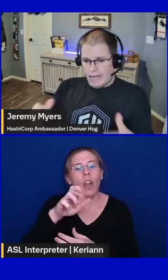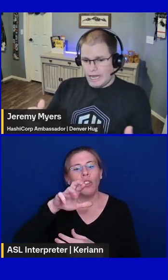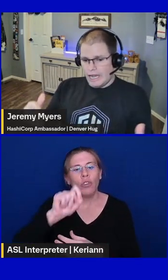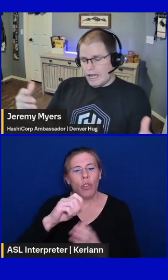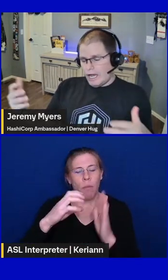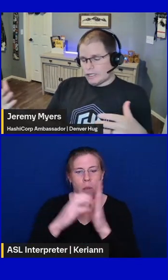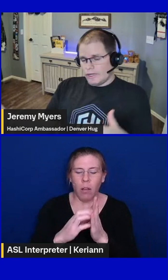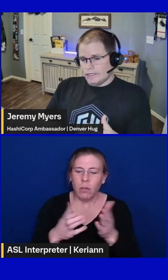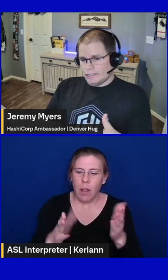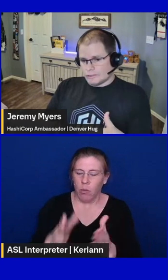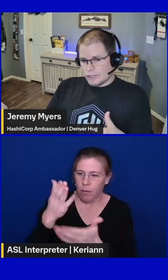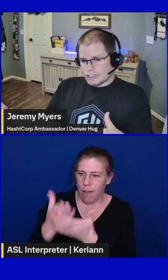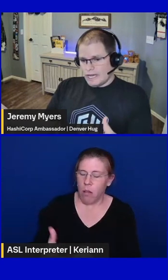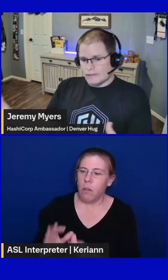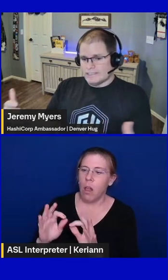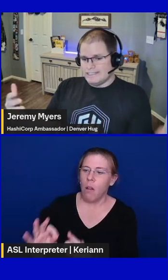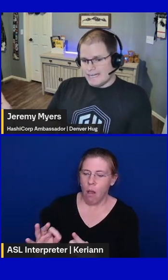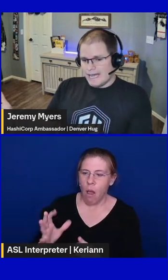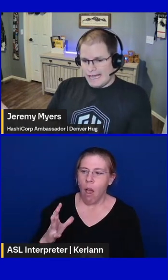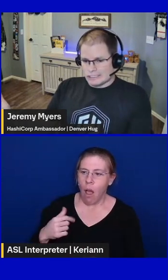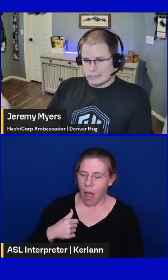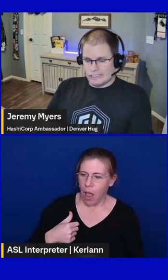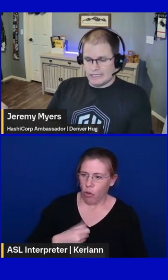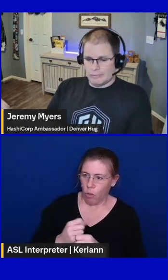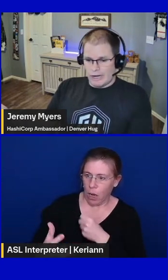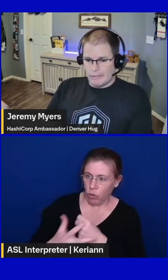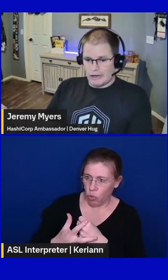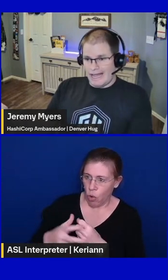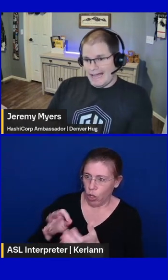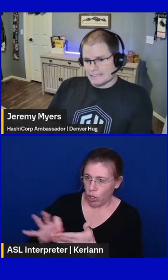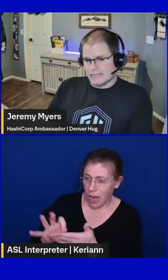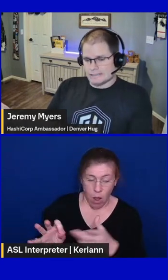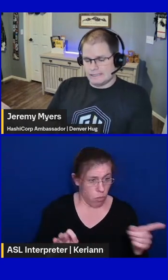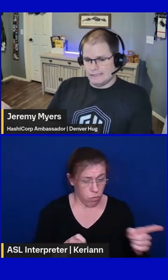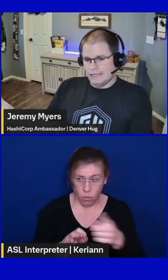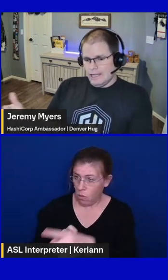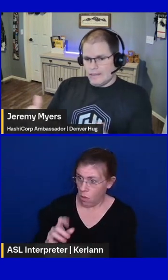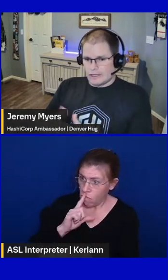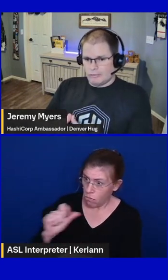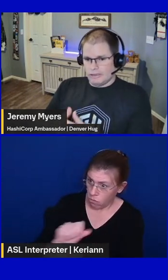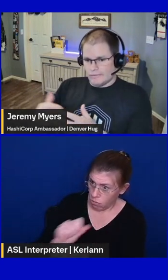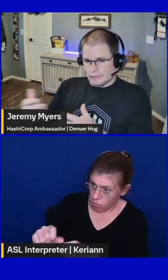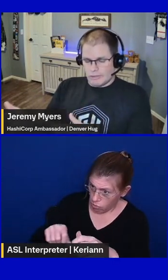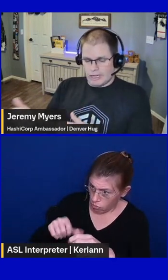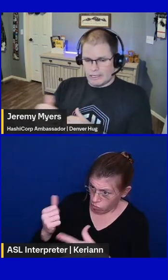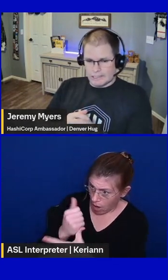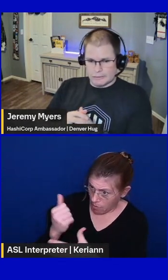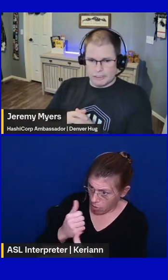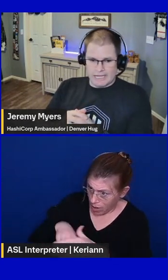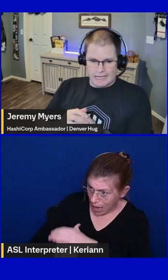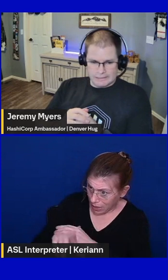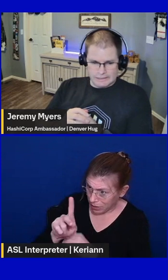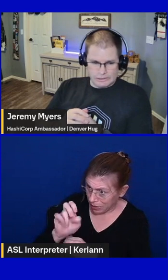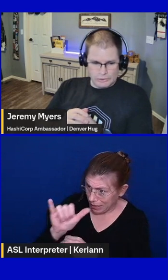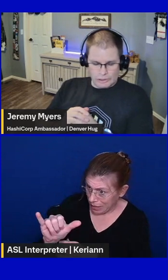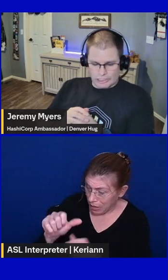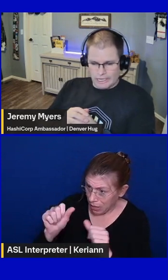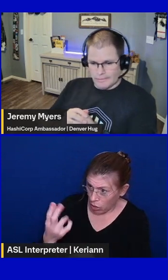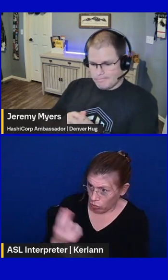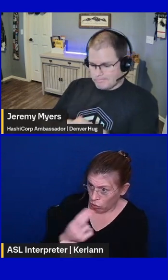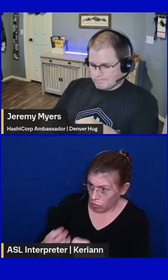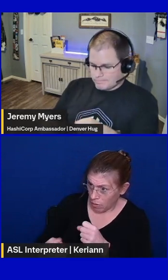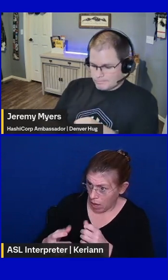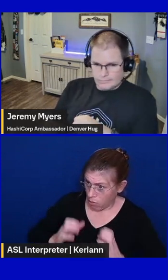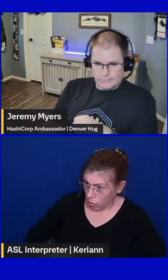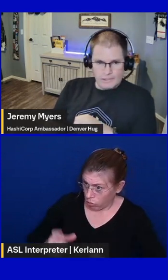validate, hey, I created a storage account. Did I actually get a primary access key that could be leveraged by a customer to access the storage account?